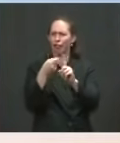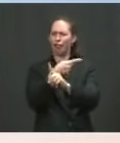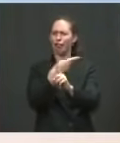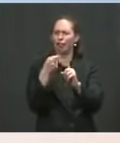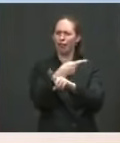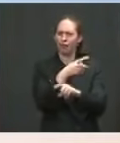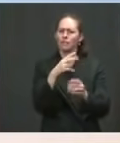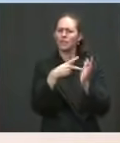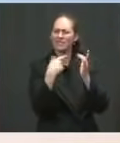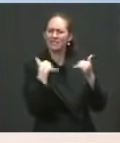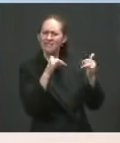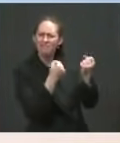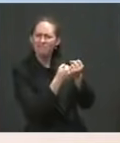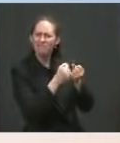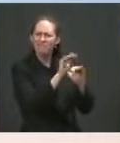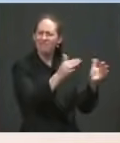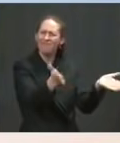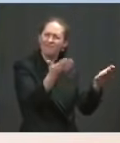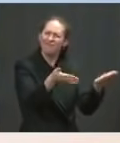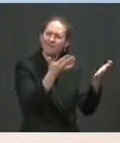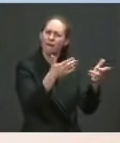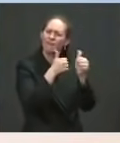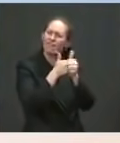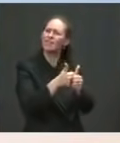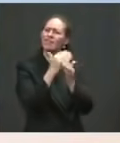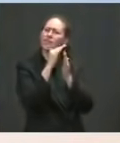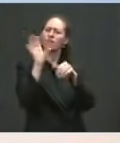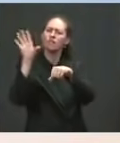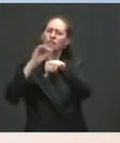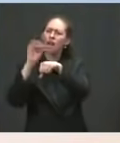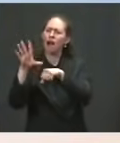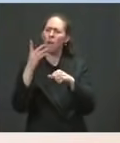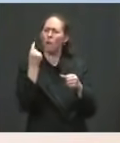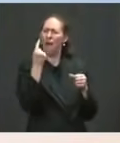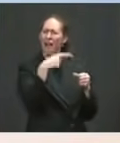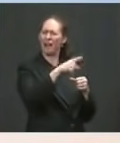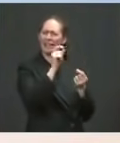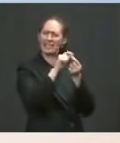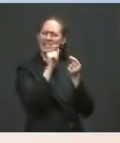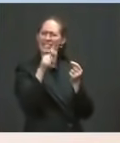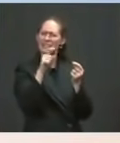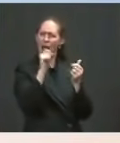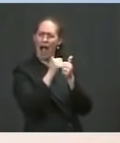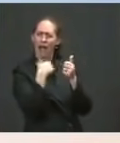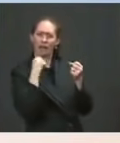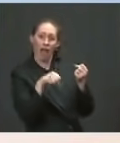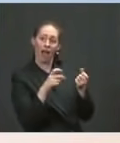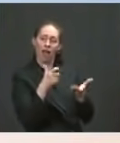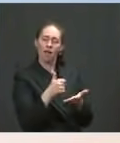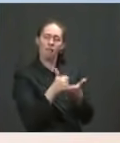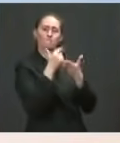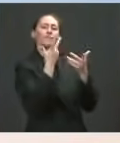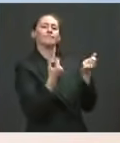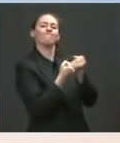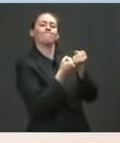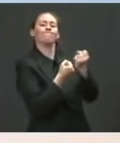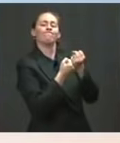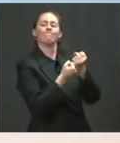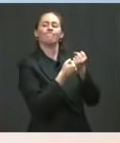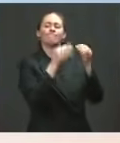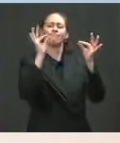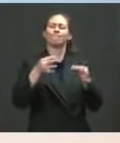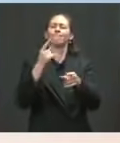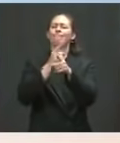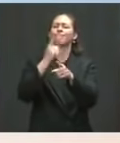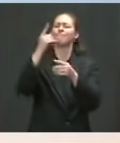seeing if we can figure out what their needs are and how we can help meet them. And we had our first FEMA team on the ground in West Virginia just